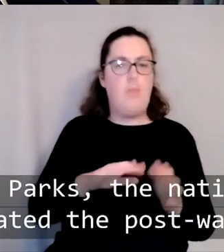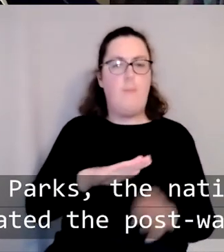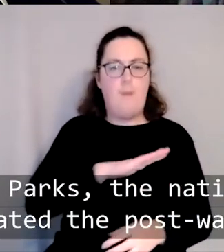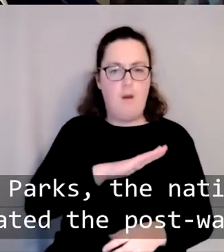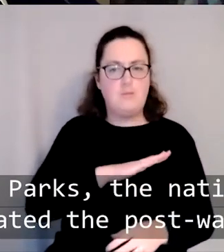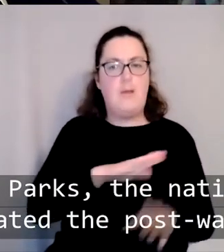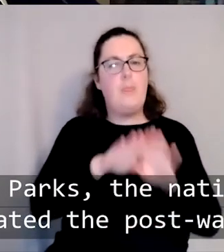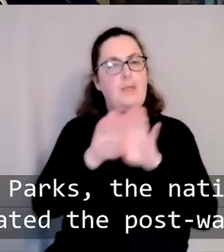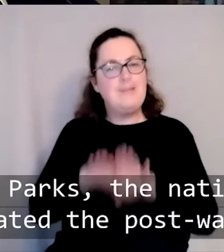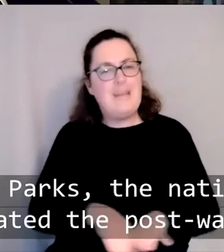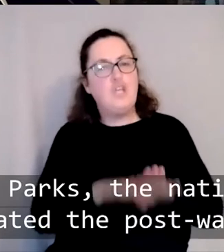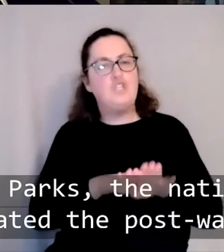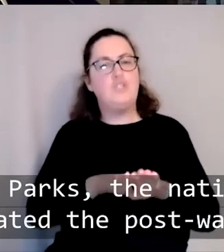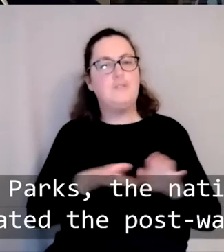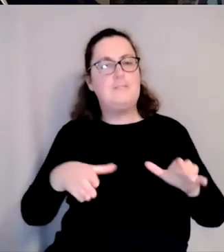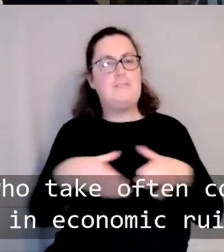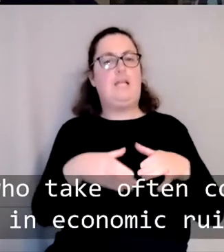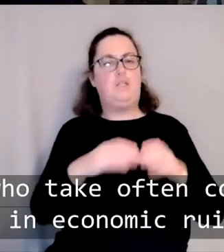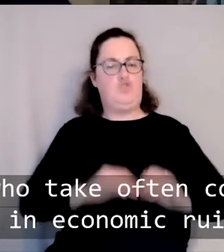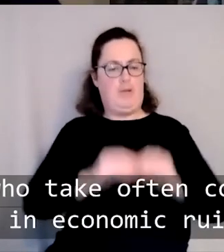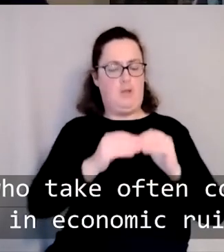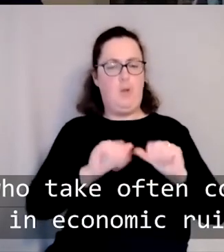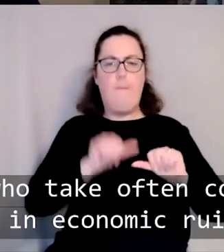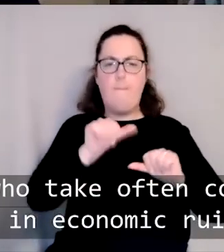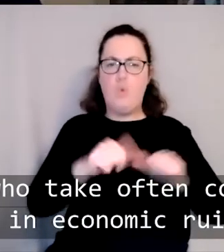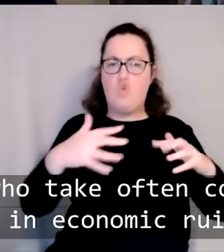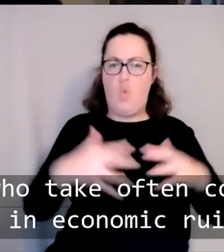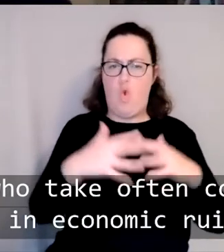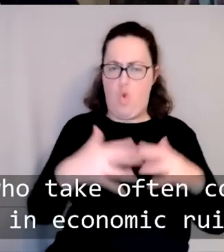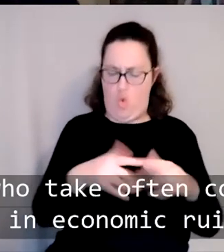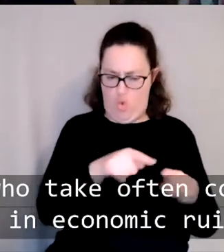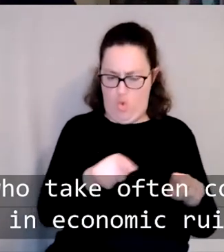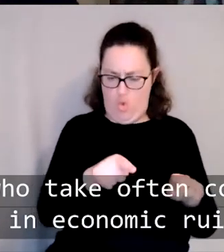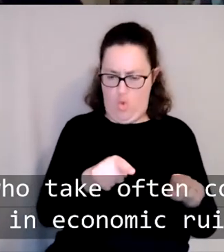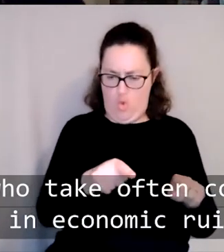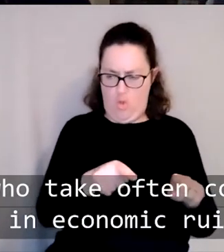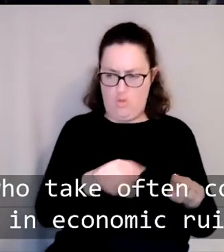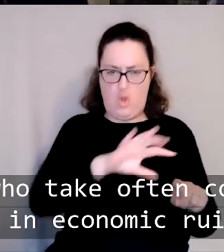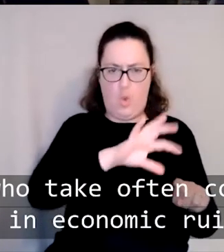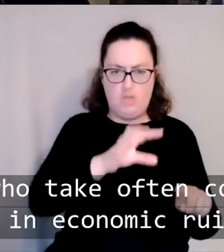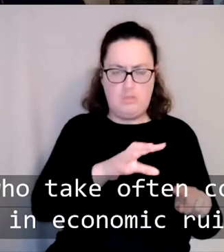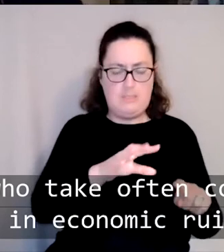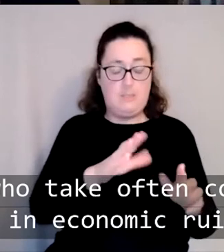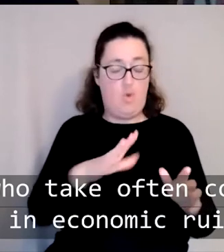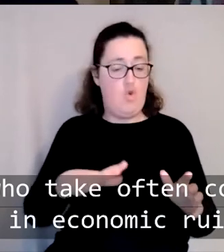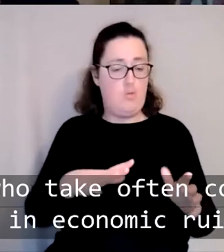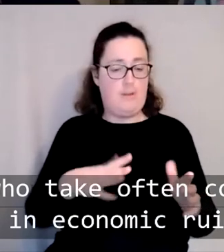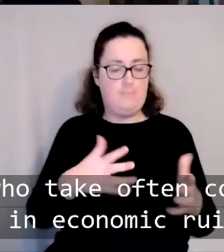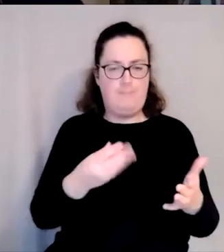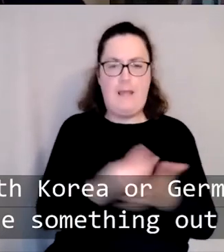state creator, the kind of post-war period people who take often countries either in economic ruin